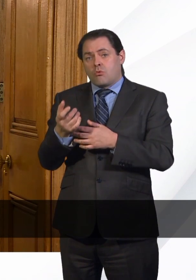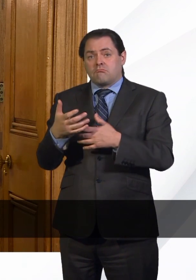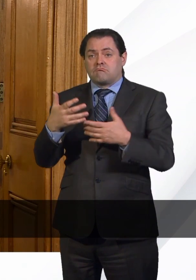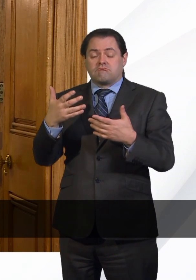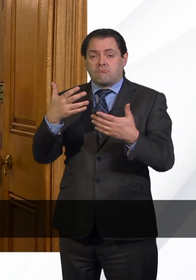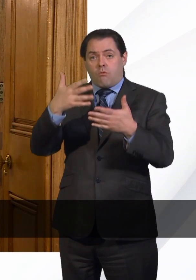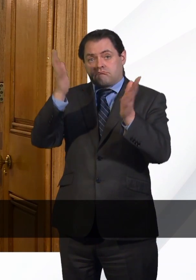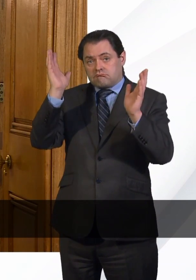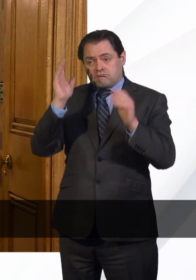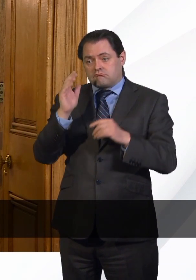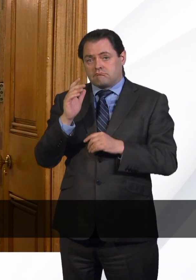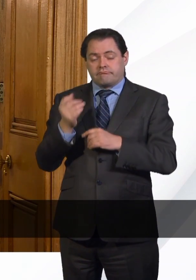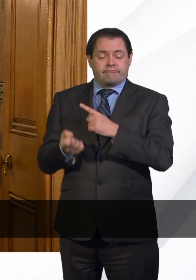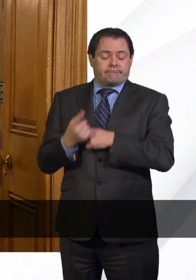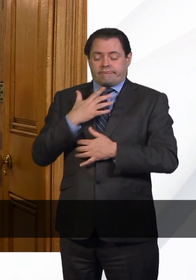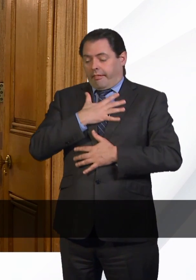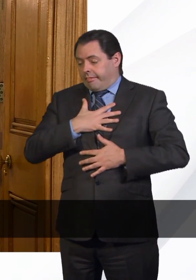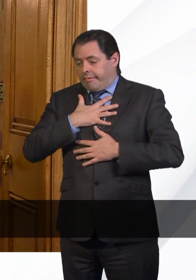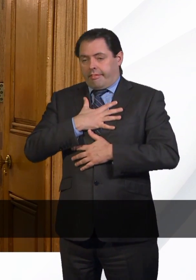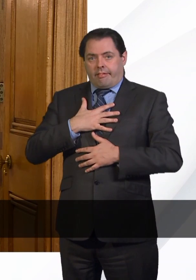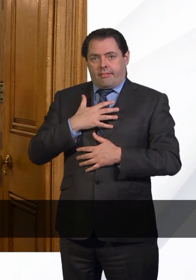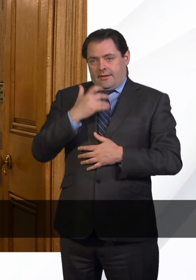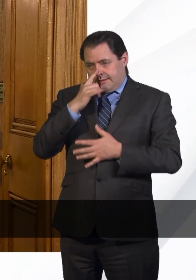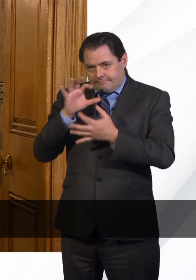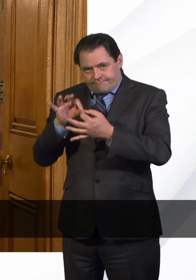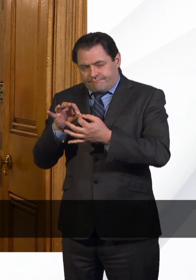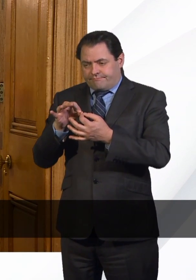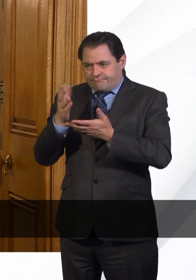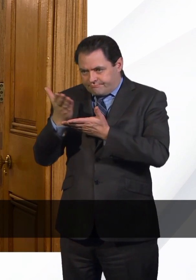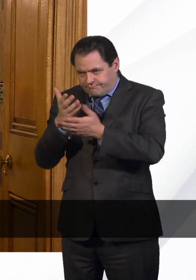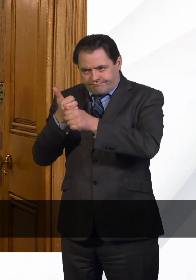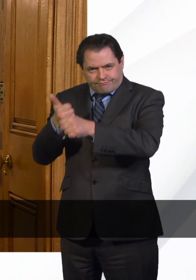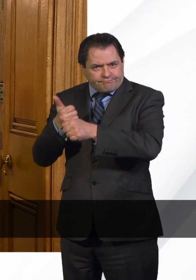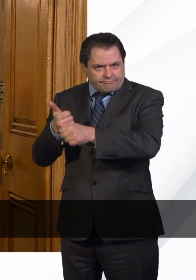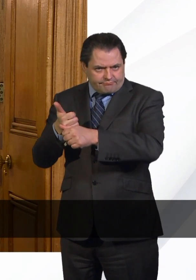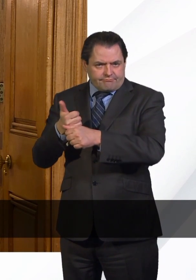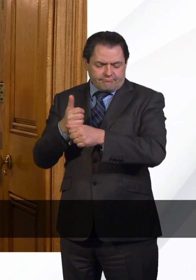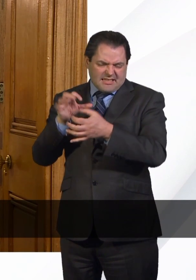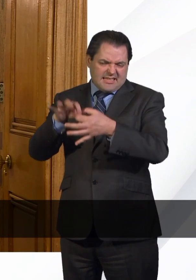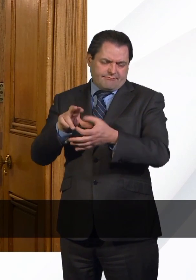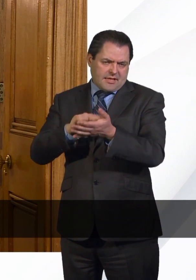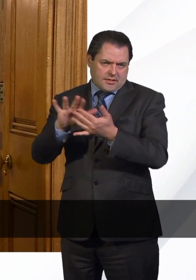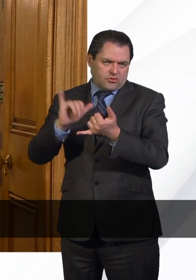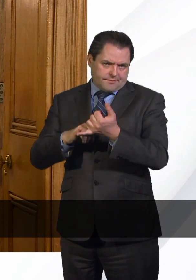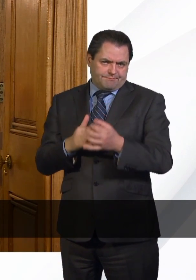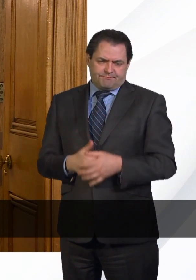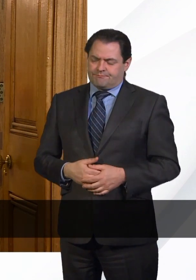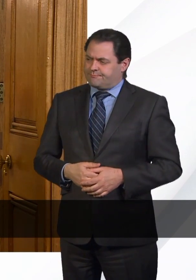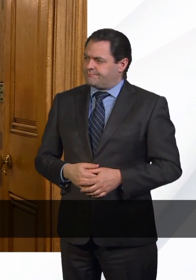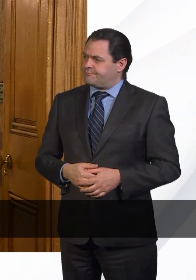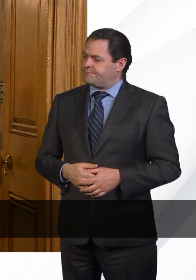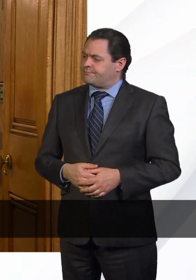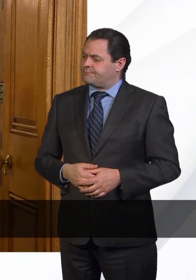everybody who has is from a family where somebody has died whilst in